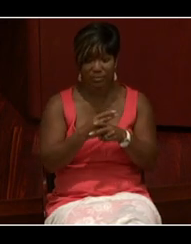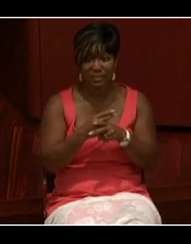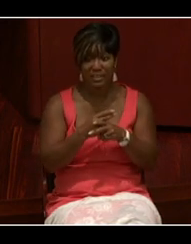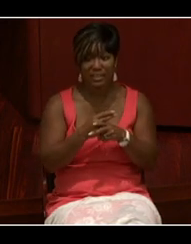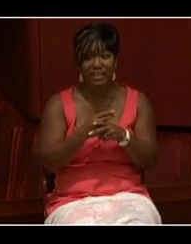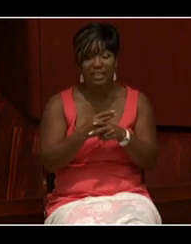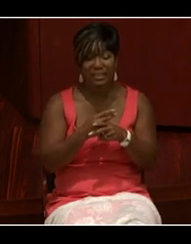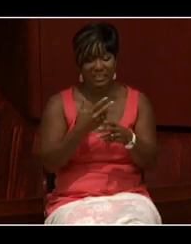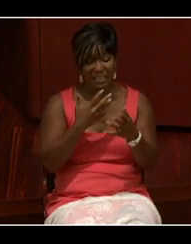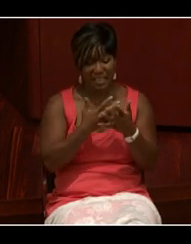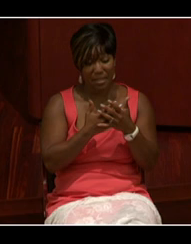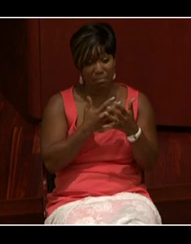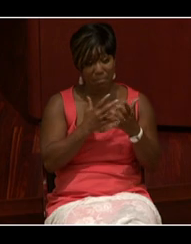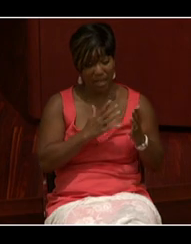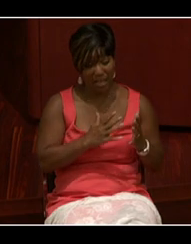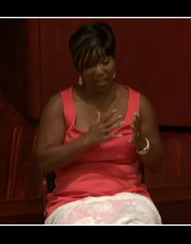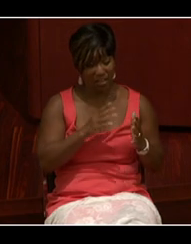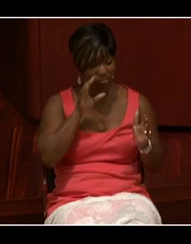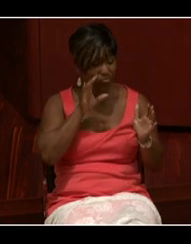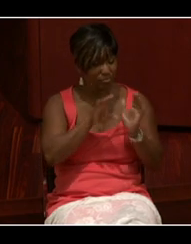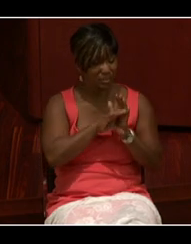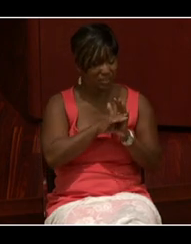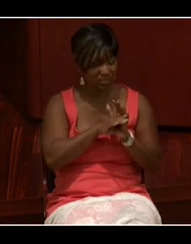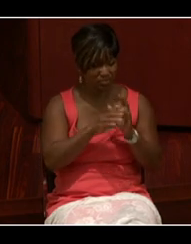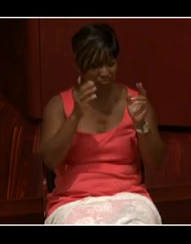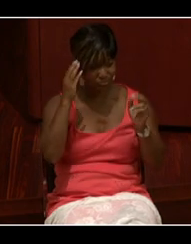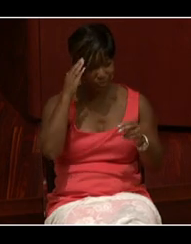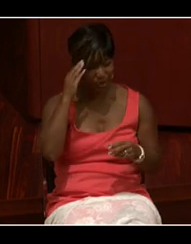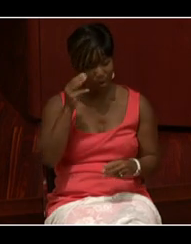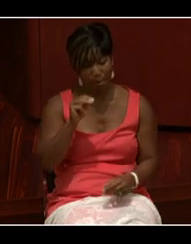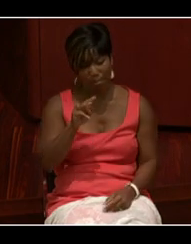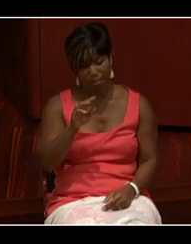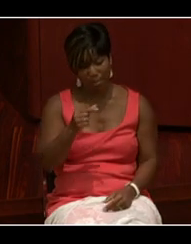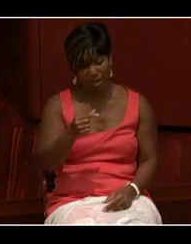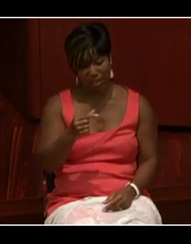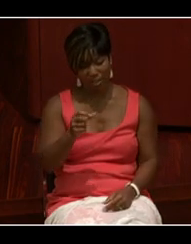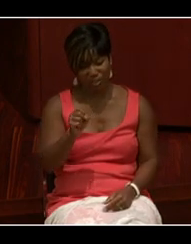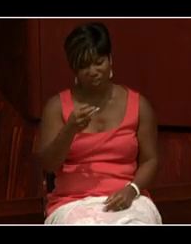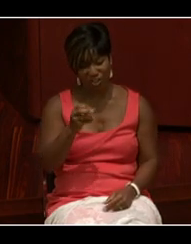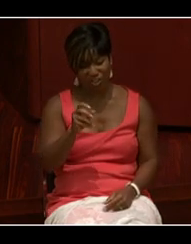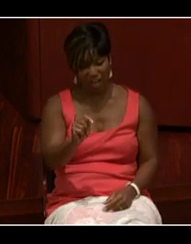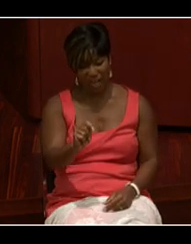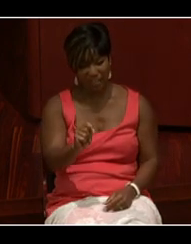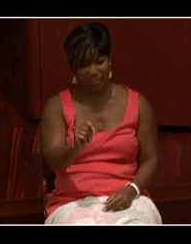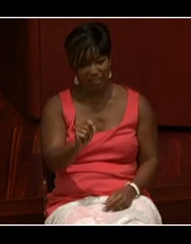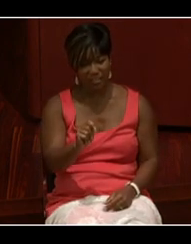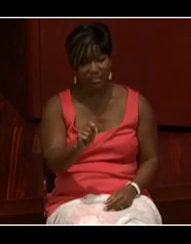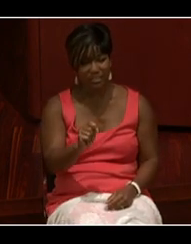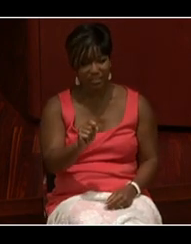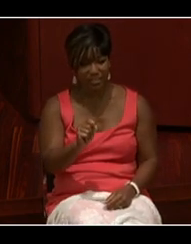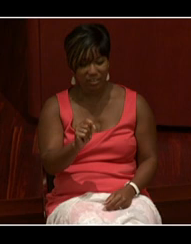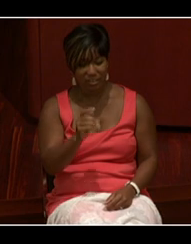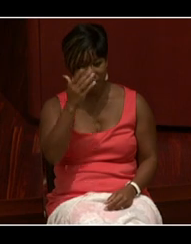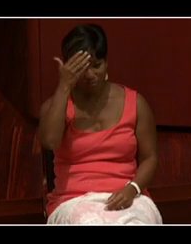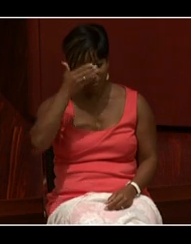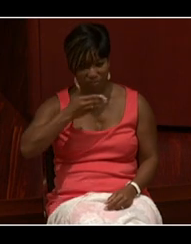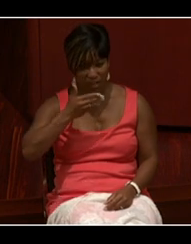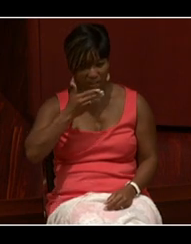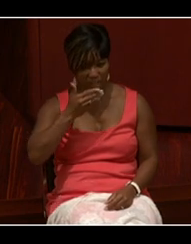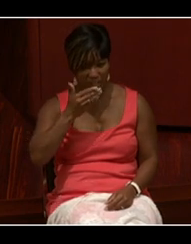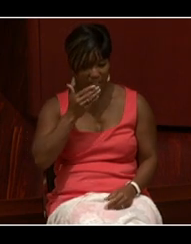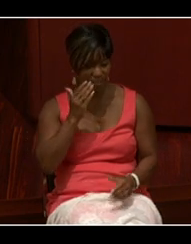more commonly known as the mugshot. The inmate photographs normally captures a front and side view of the